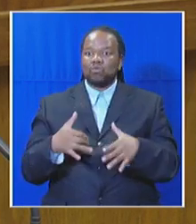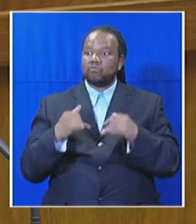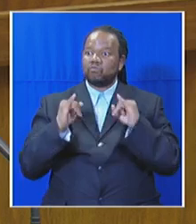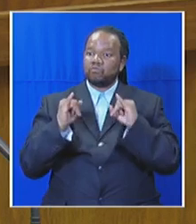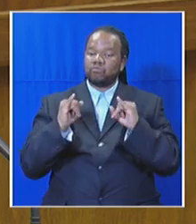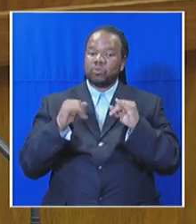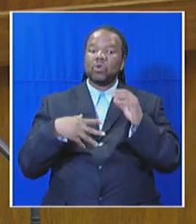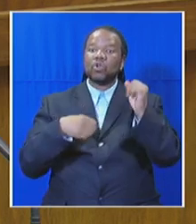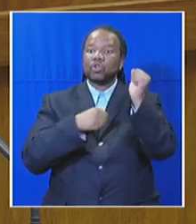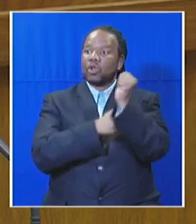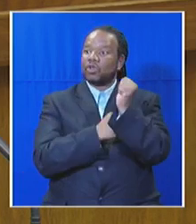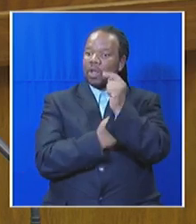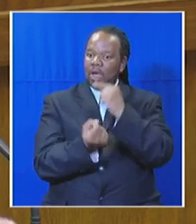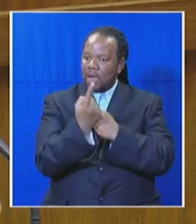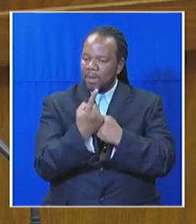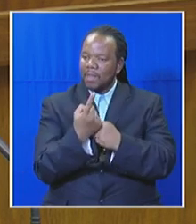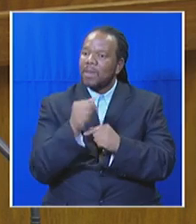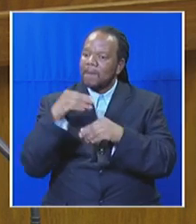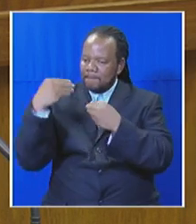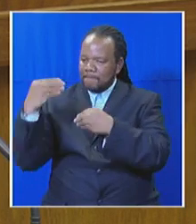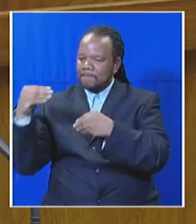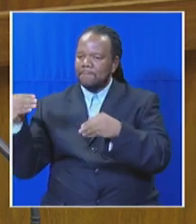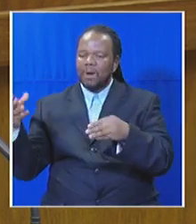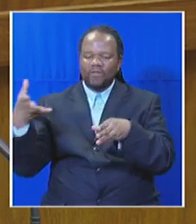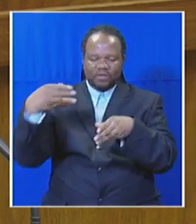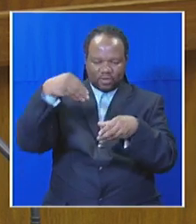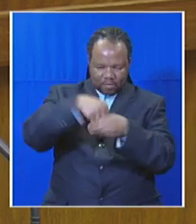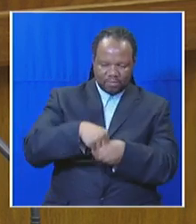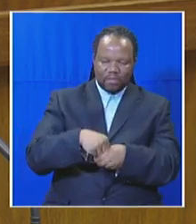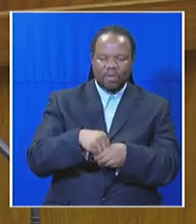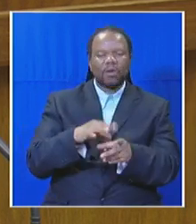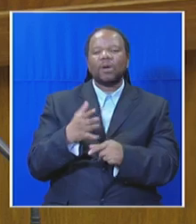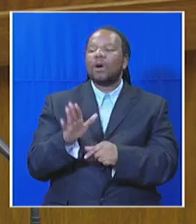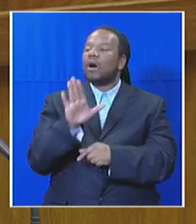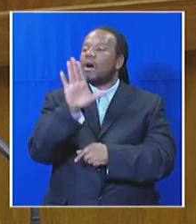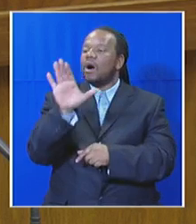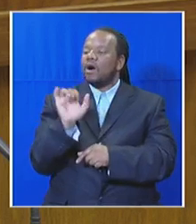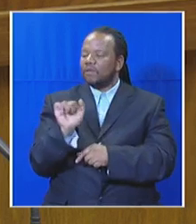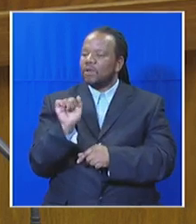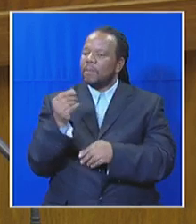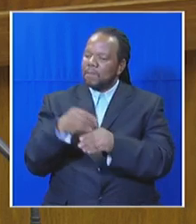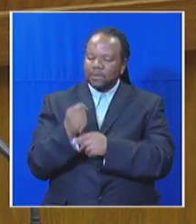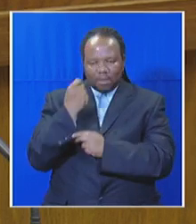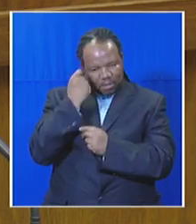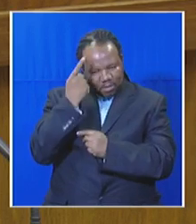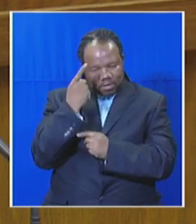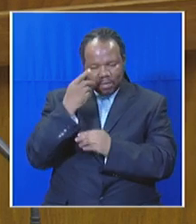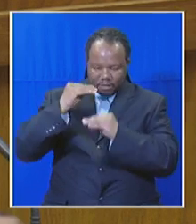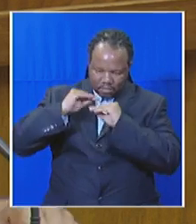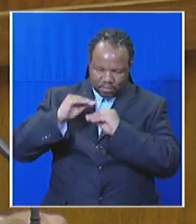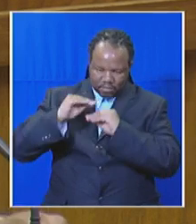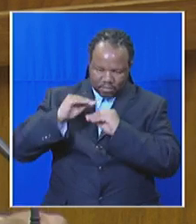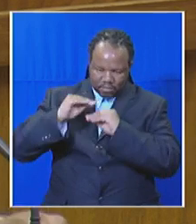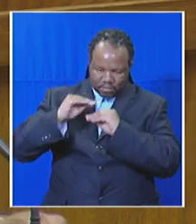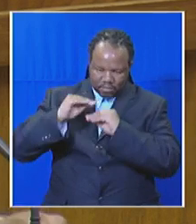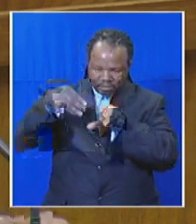participation. So Africa has felt it is important. They should be talked to, and they should indeed be part of